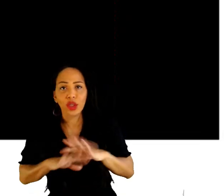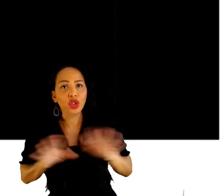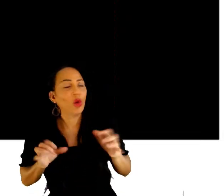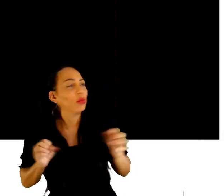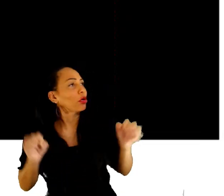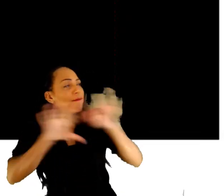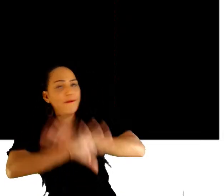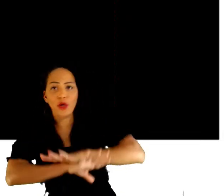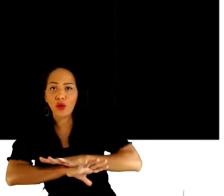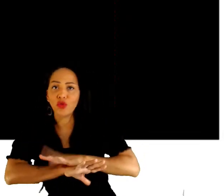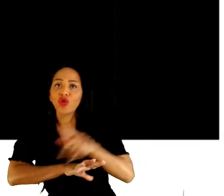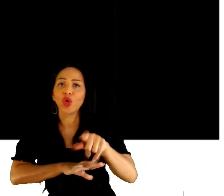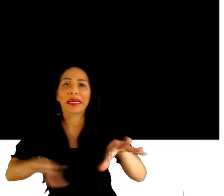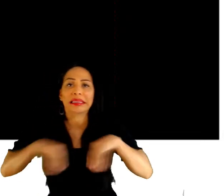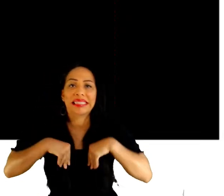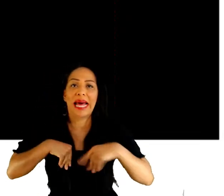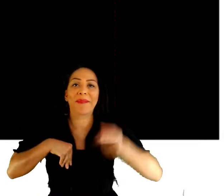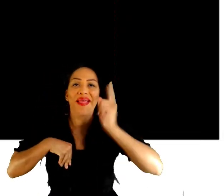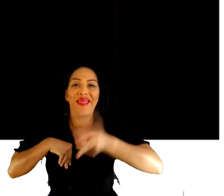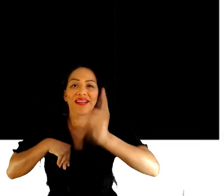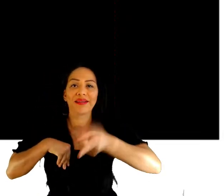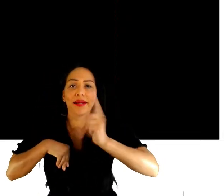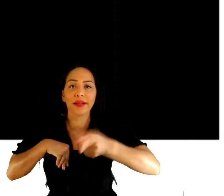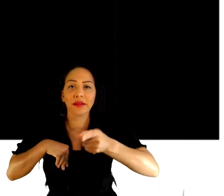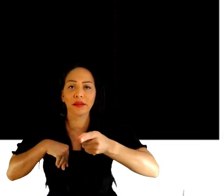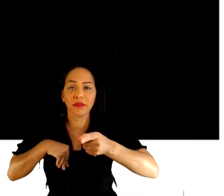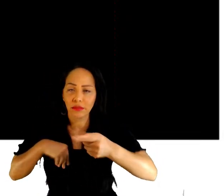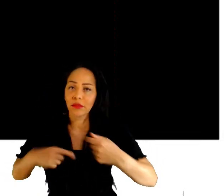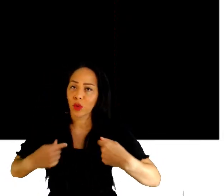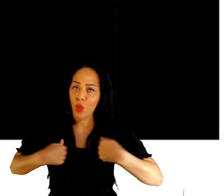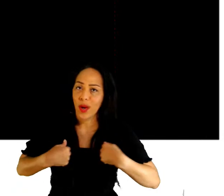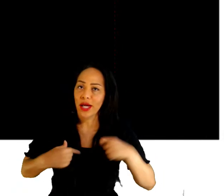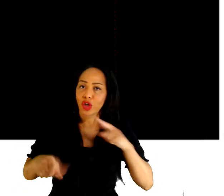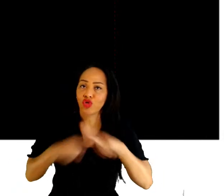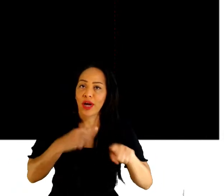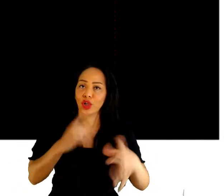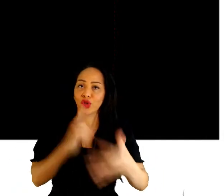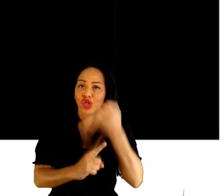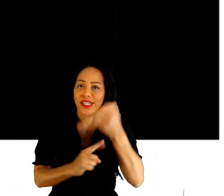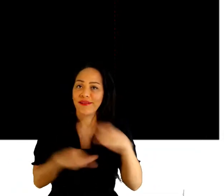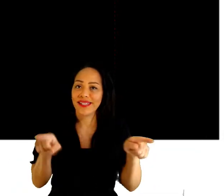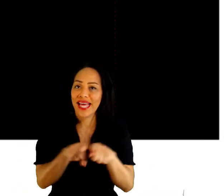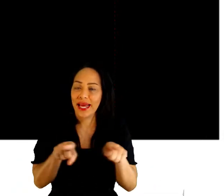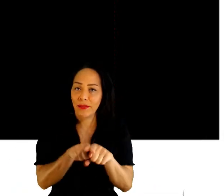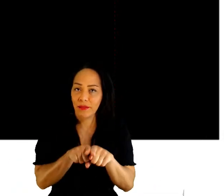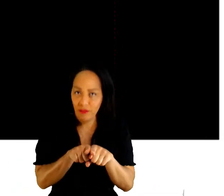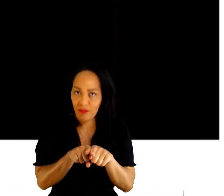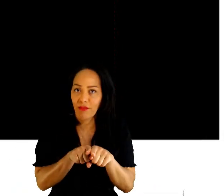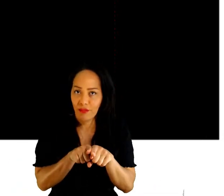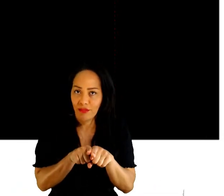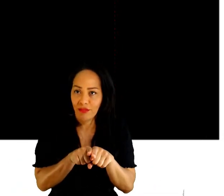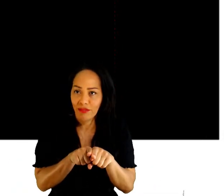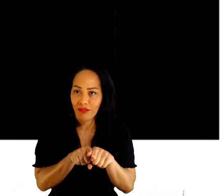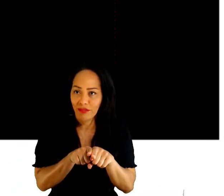part of the narrative. And that is, again, what we're trying to do here, that you're not marveling at the technology, but you accept that the technology is just part of the